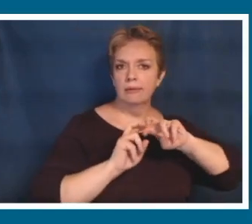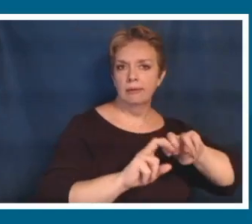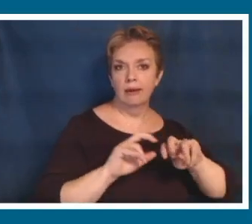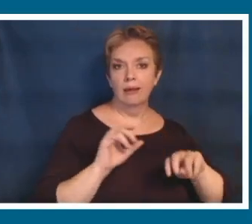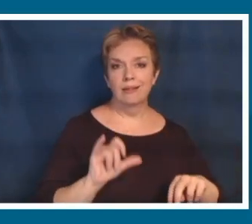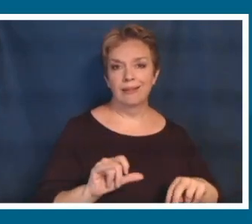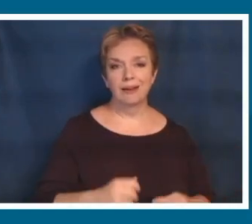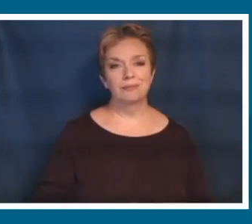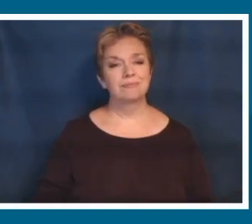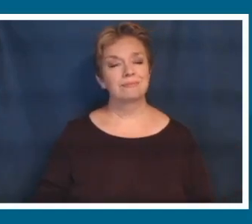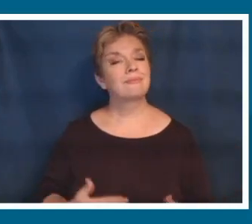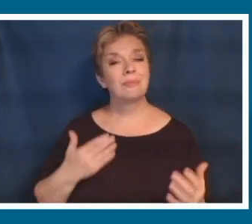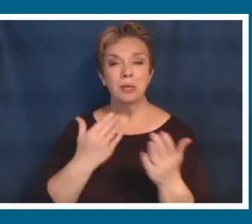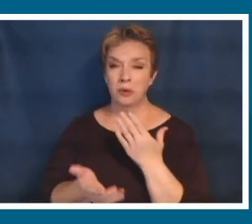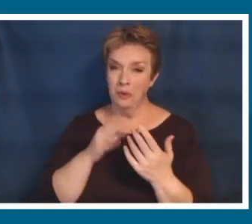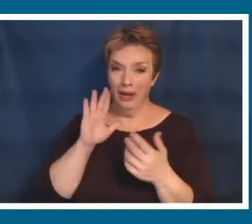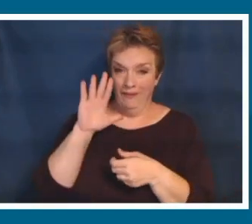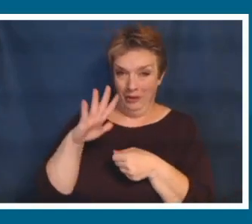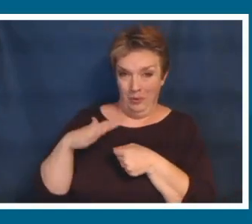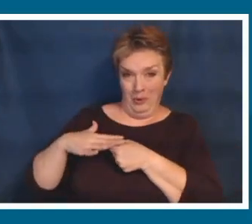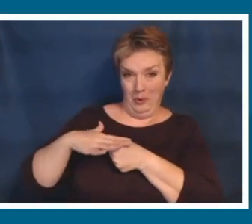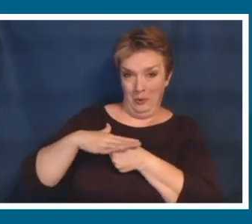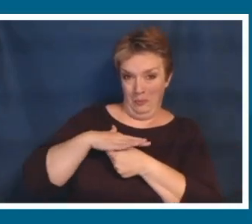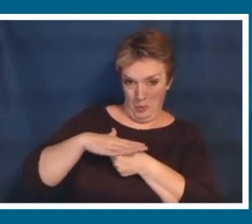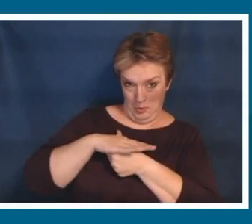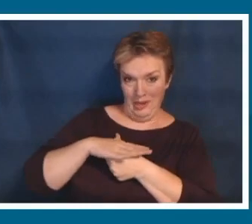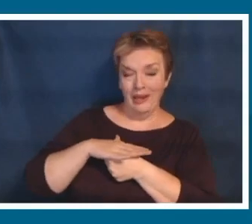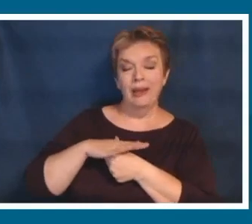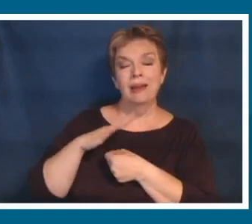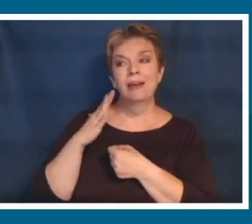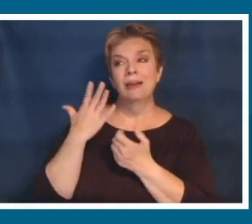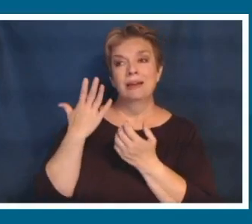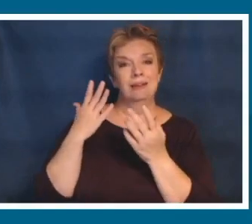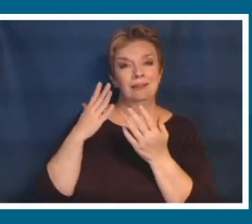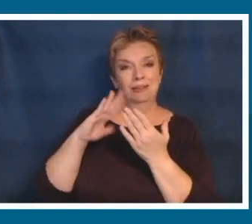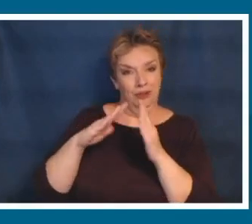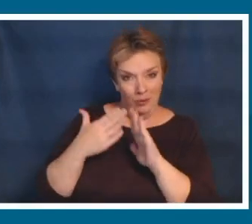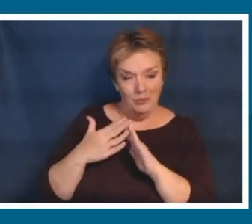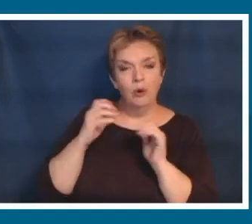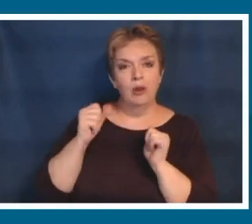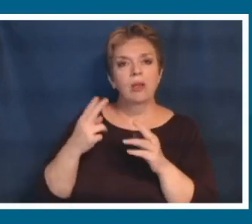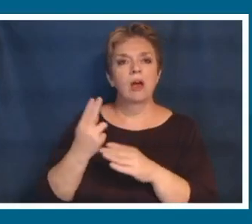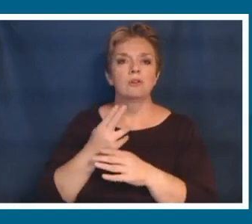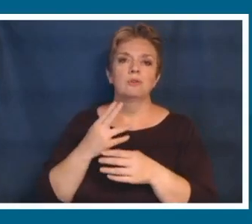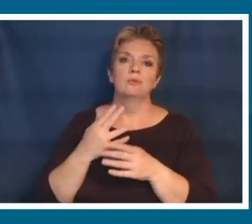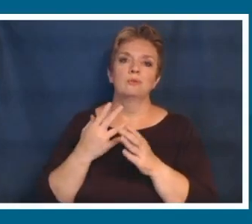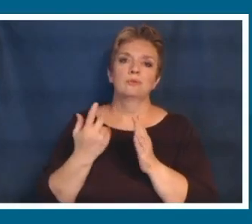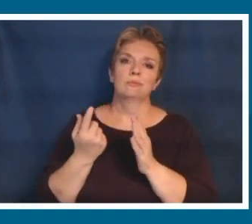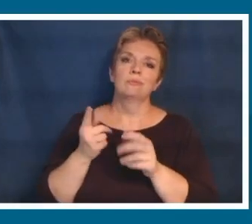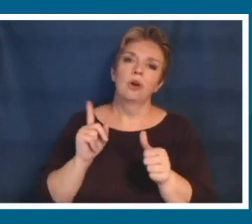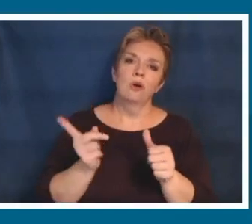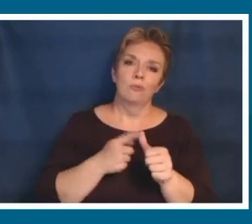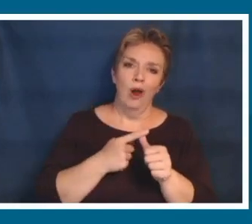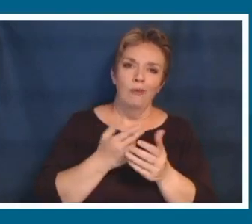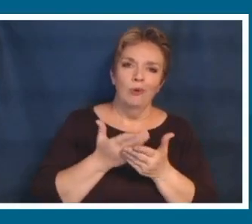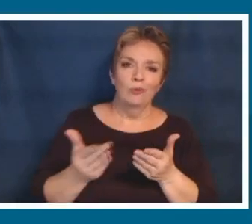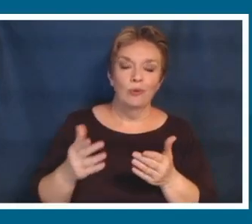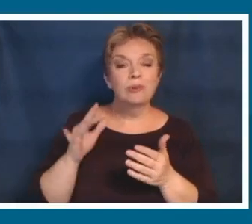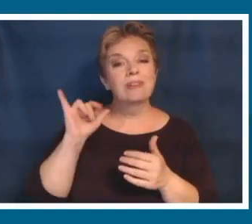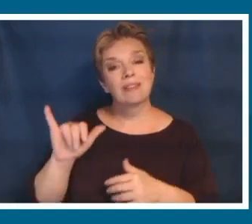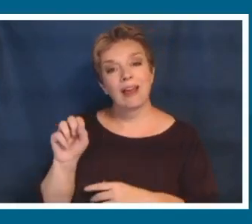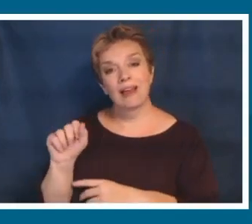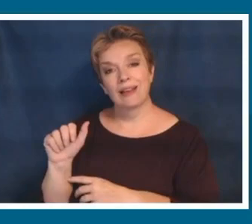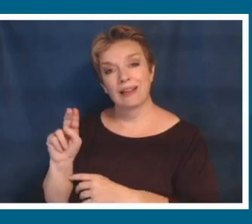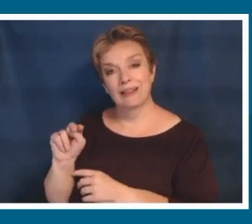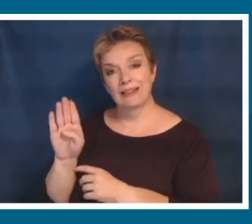in, you can reflect it with primary sources. Those Sanborn maps that I mentioned are really useful. Mm-hmm. And I would just add to that too, if you can't